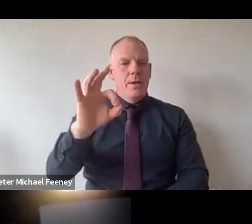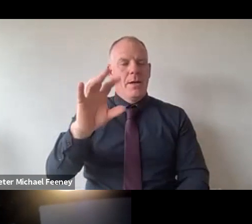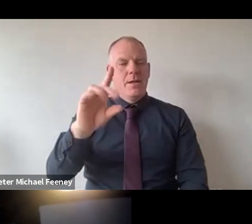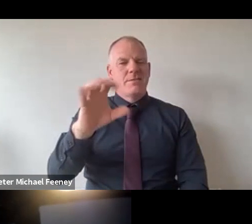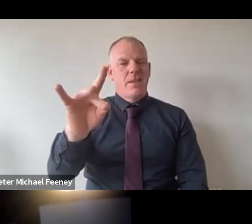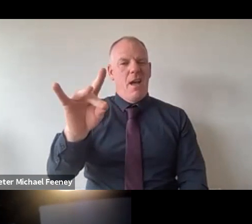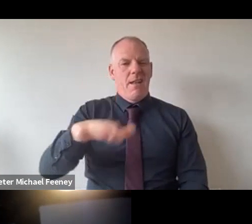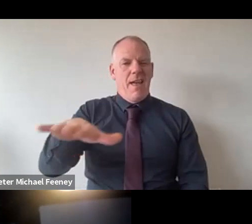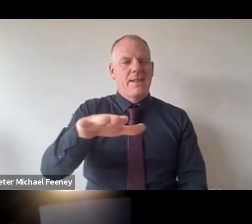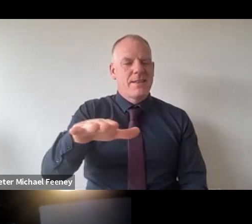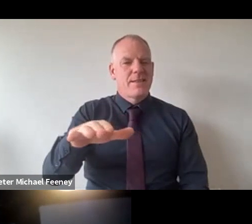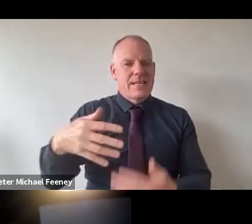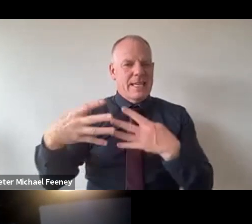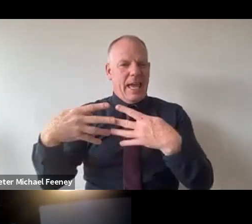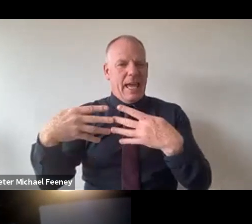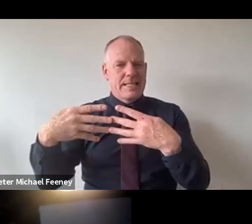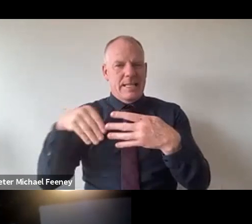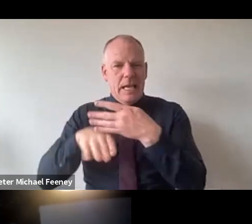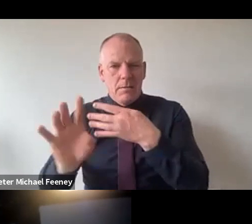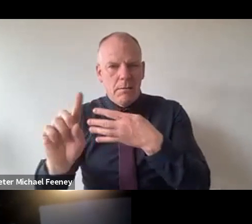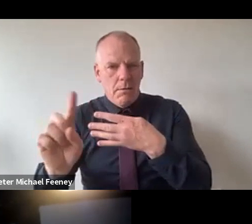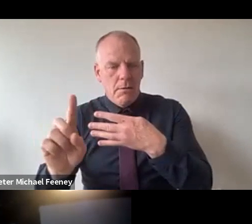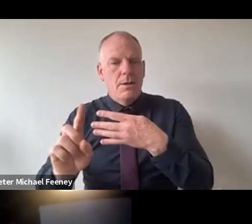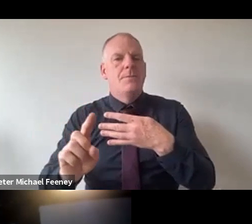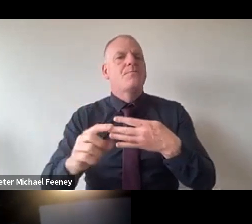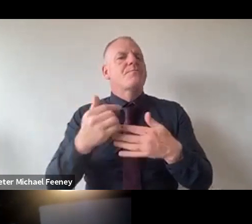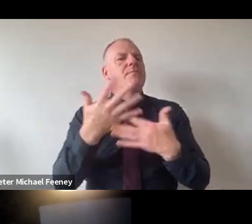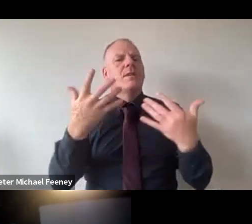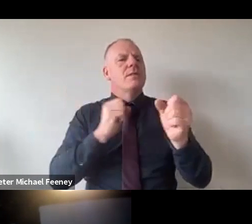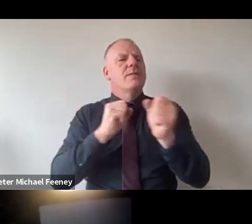local communities and local flat complexes. A lot of services that have